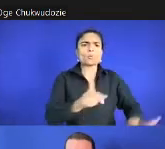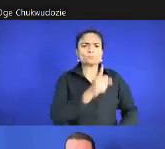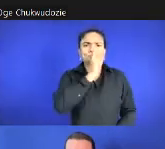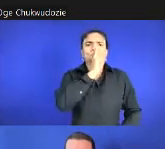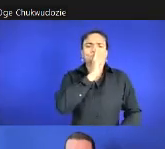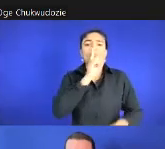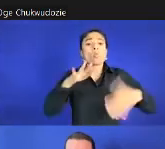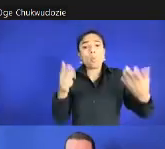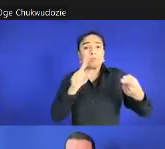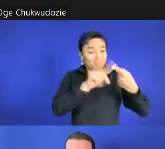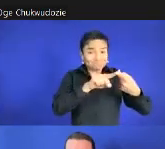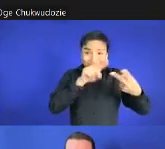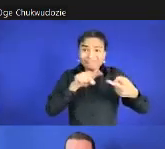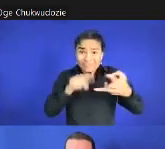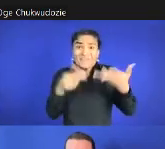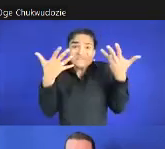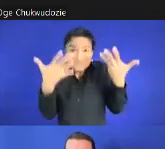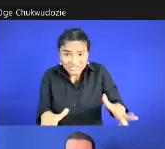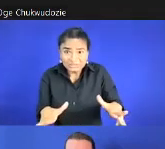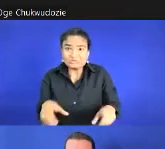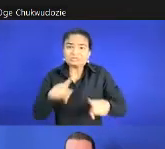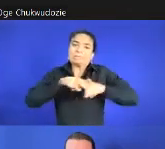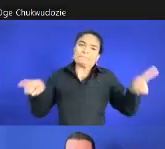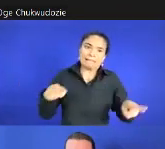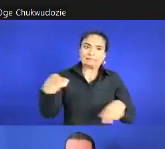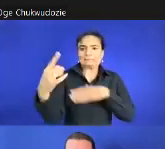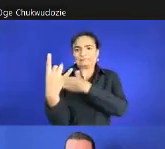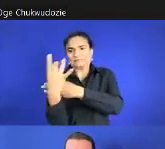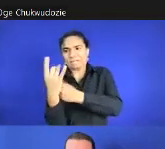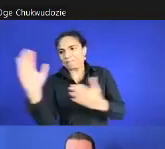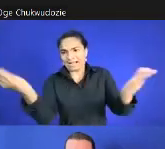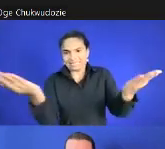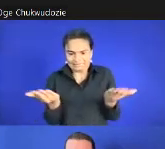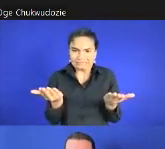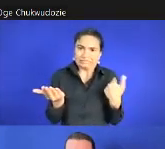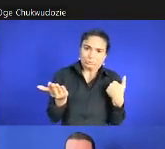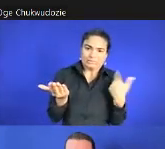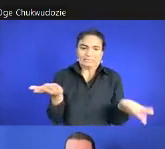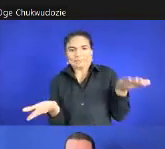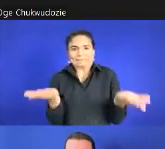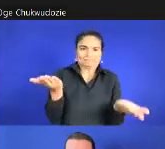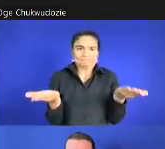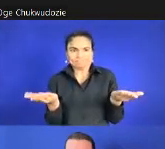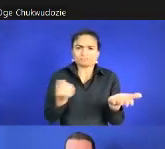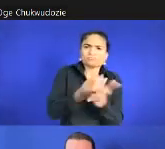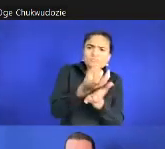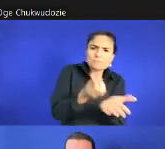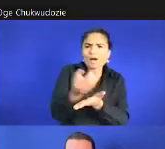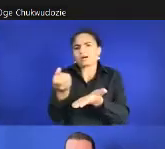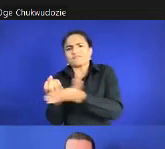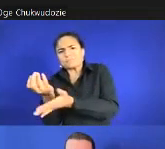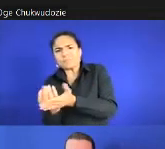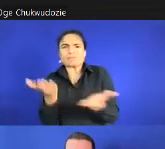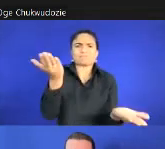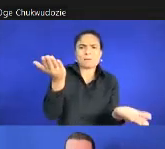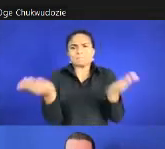We need to plan for CFM and include budgets in proposals. We need to ensure that once organization